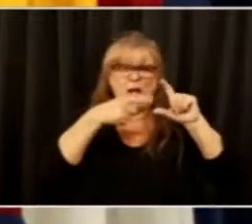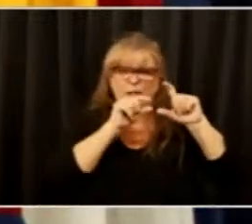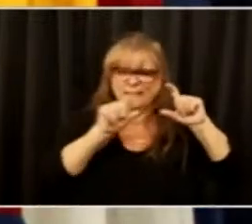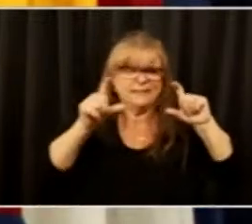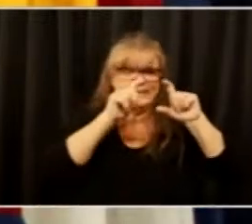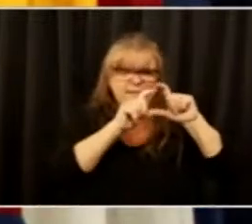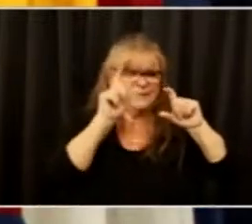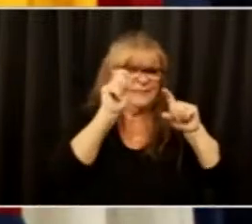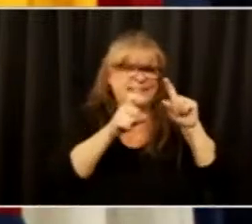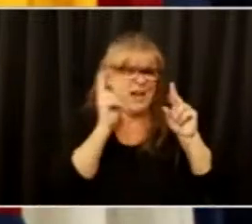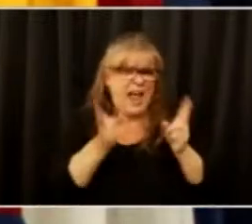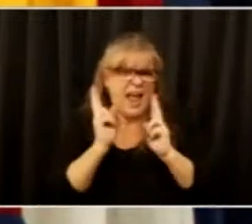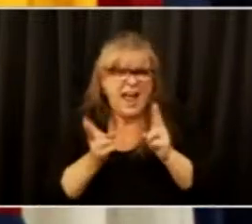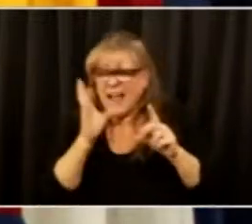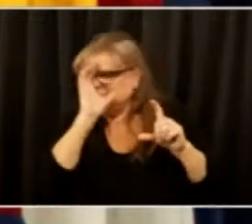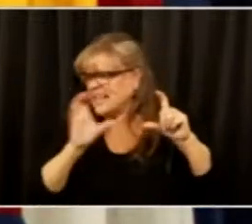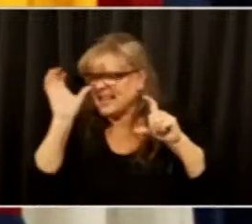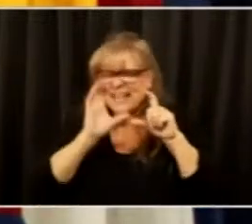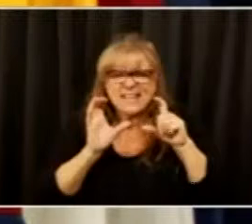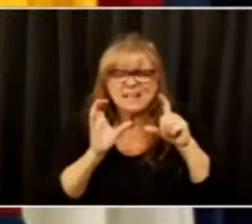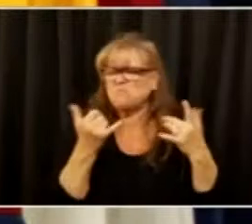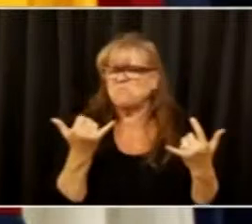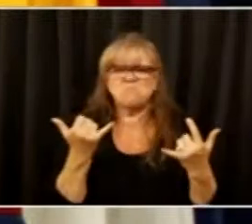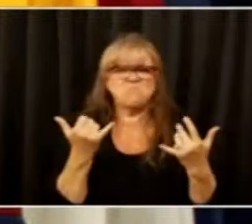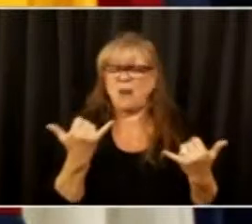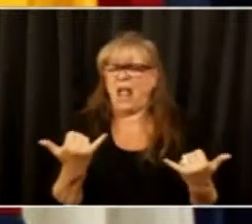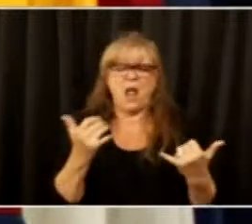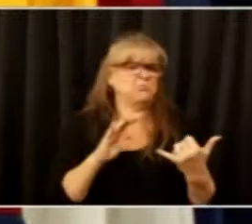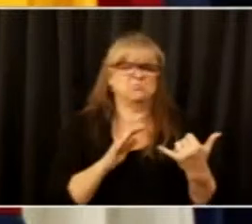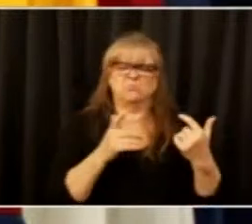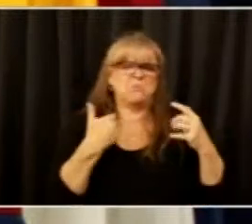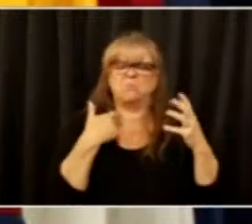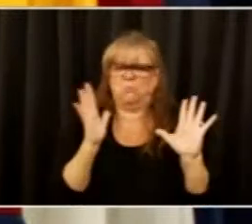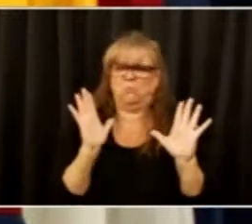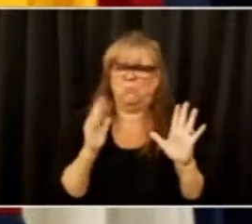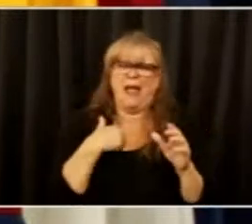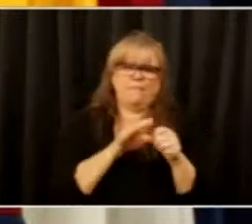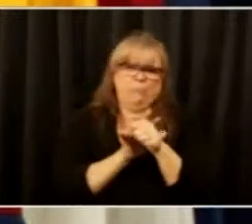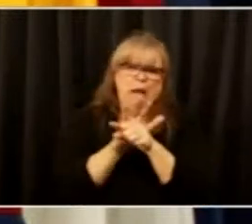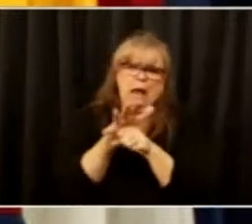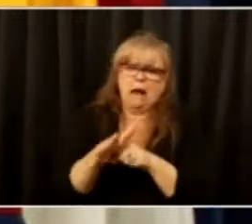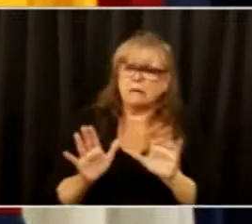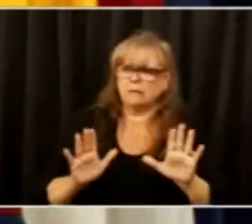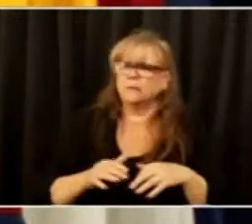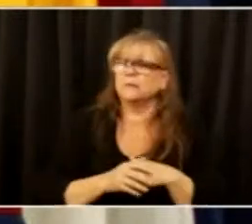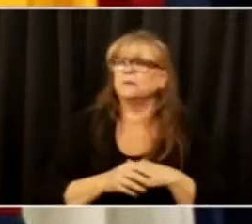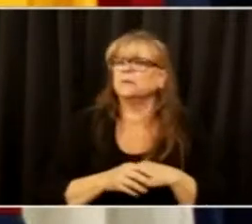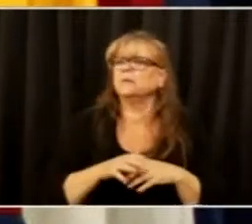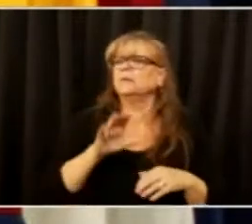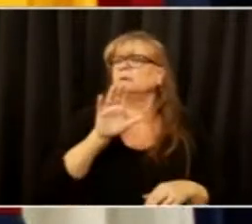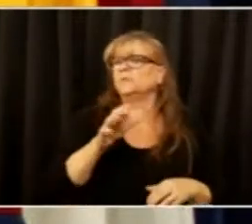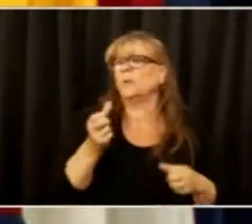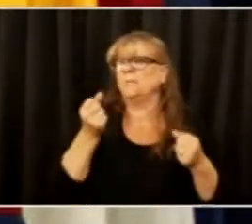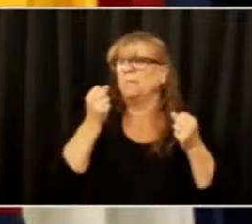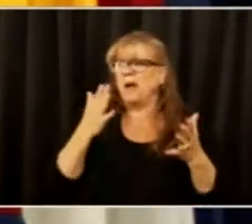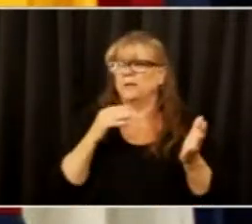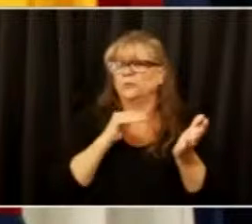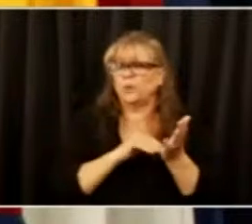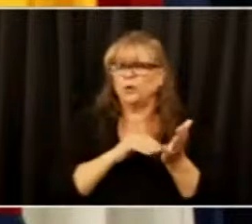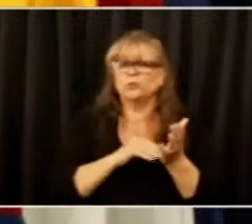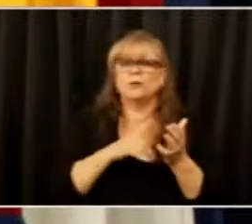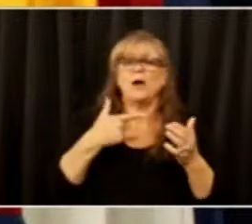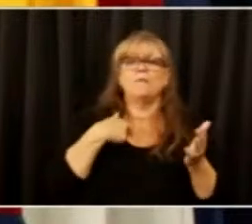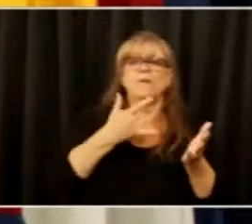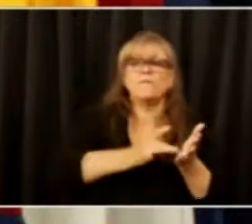15 states in getting the dose into arms. Many providers now can have a week or two of supply on hand, and they have to have the storage for it,